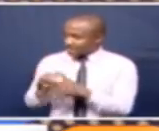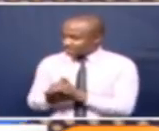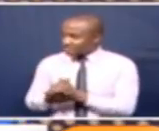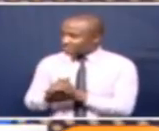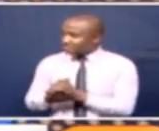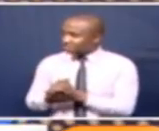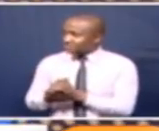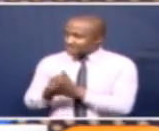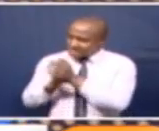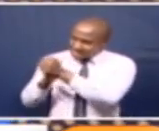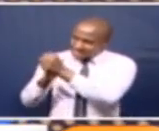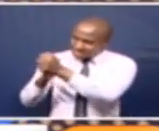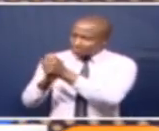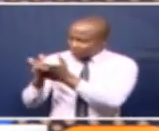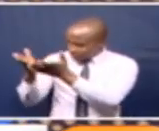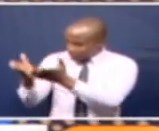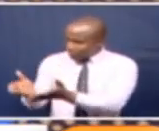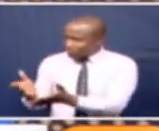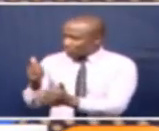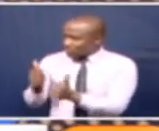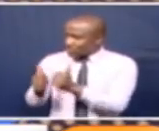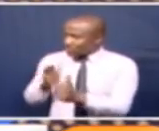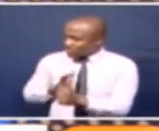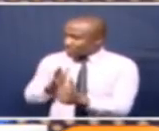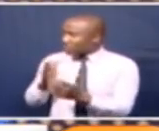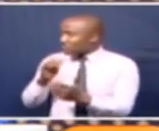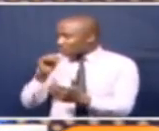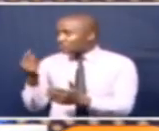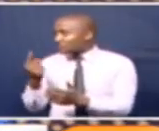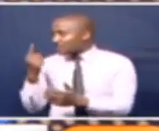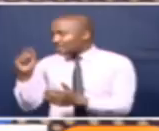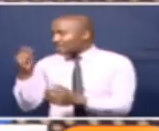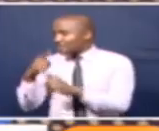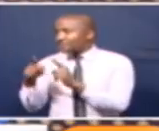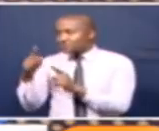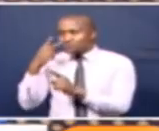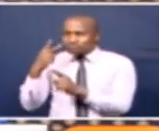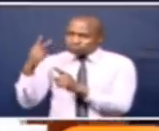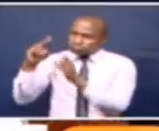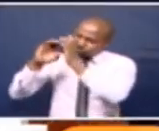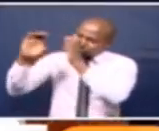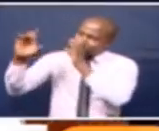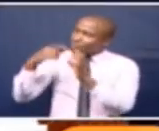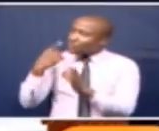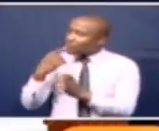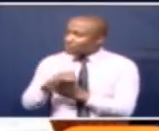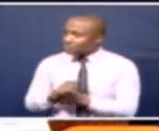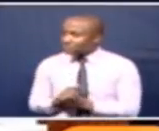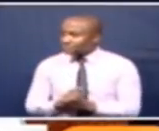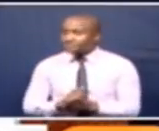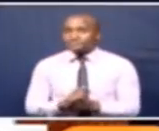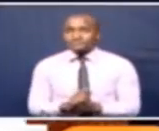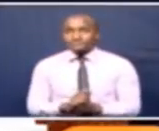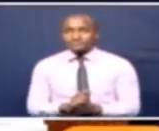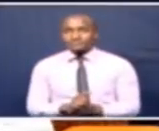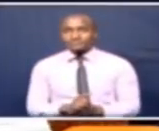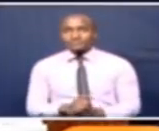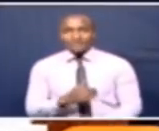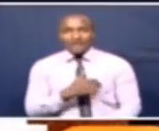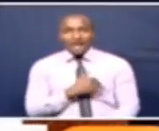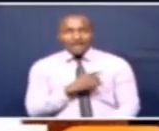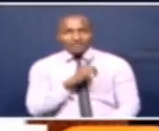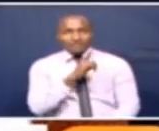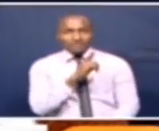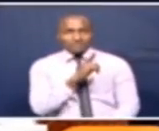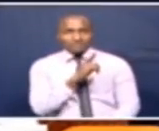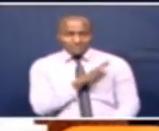leadership. For you, which woman, and not just necessarily in Kenya, but who do you look up to? There's this lady, an iron lady,